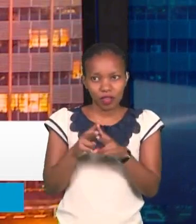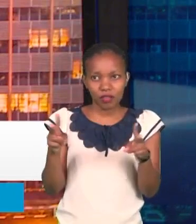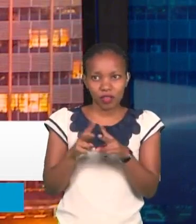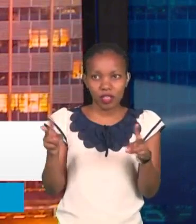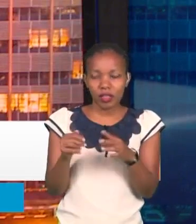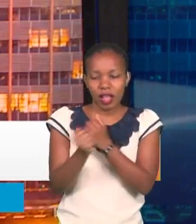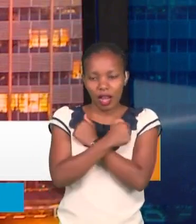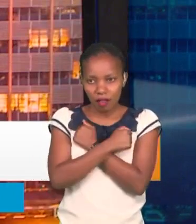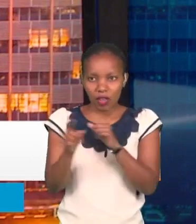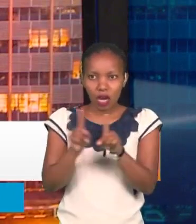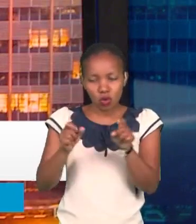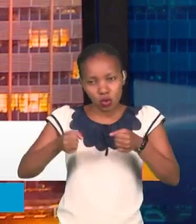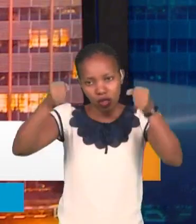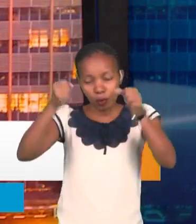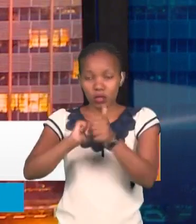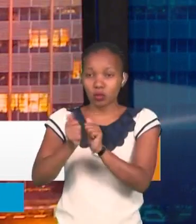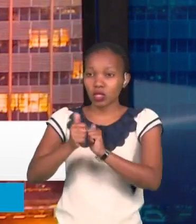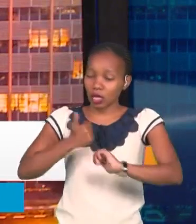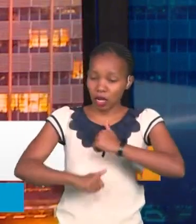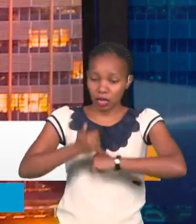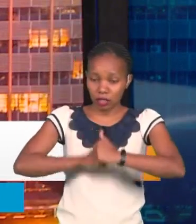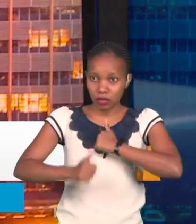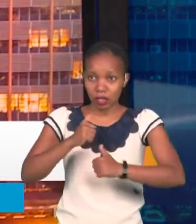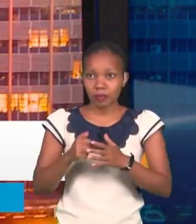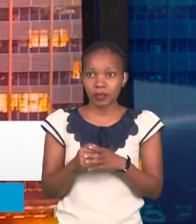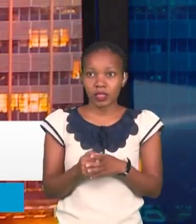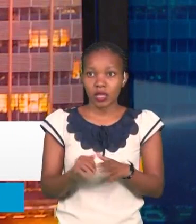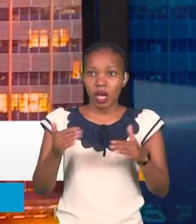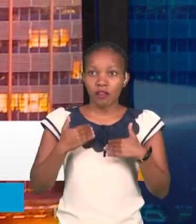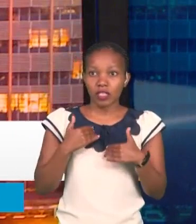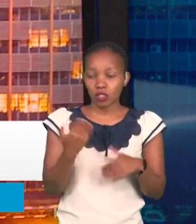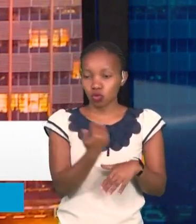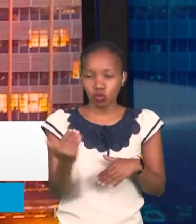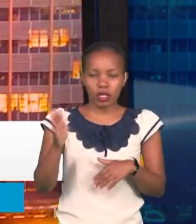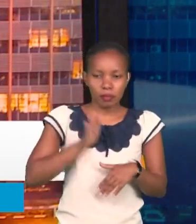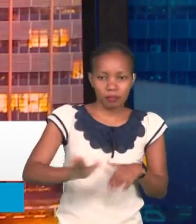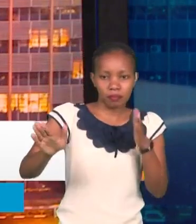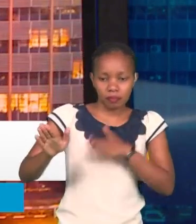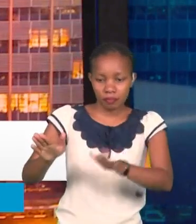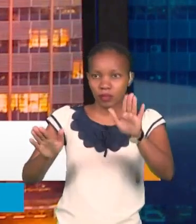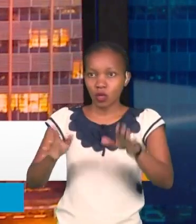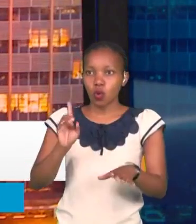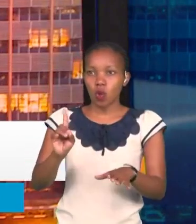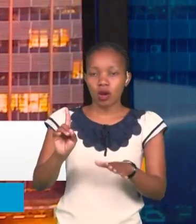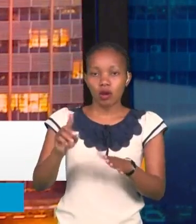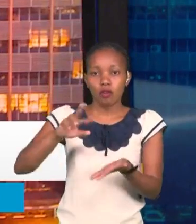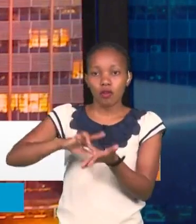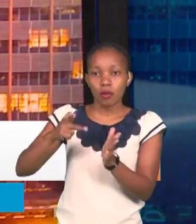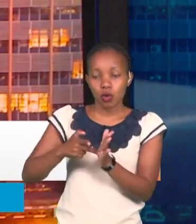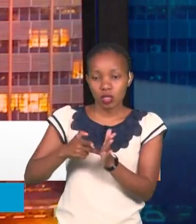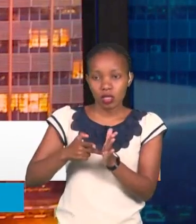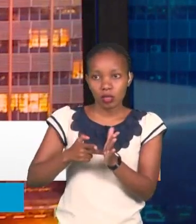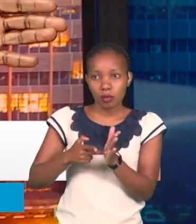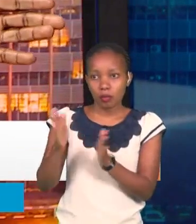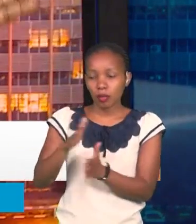it's a very loved and championed sporting activity in the developed world. So we'll be having kids, and we have one of our coordinators too.